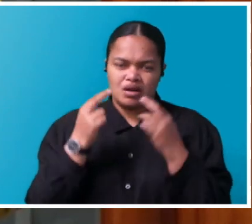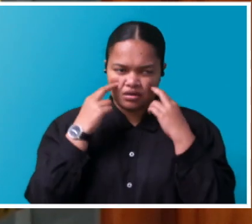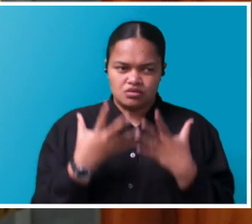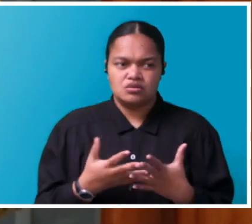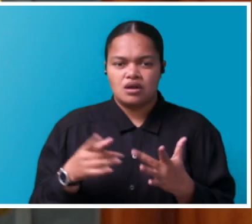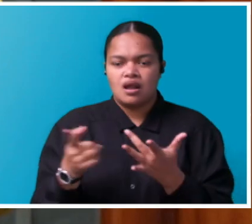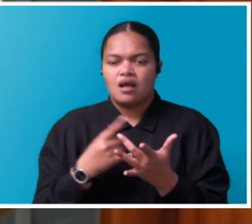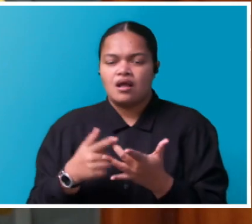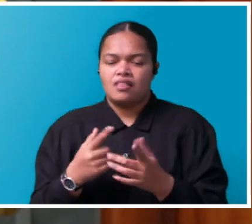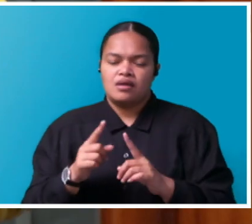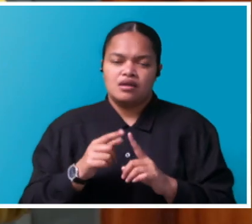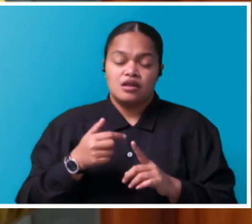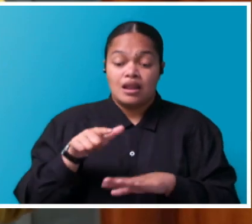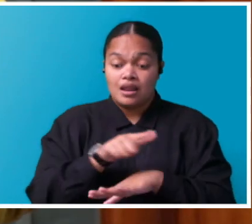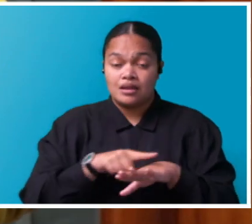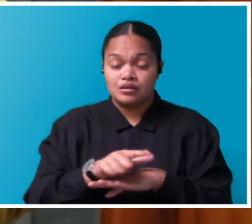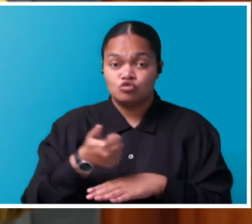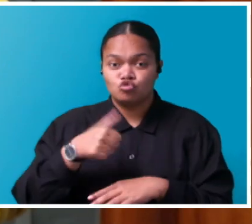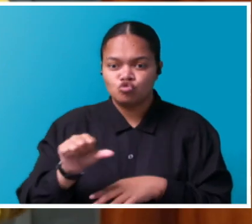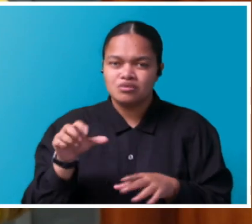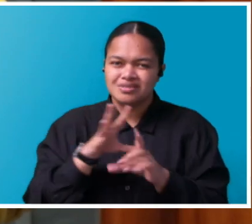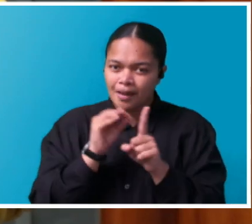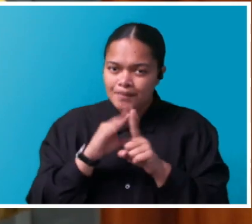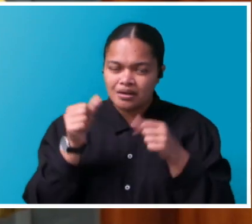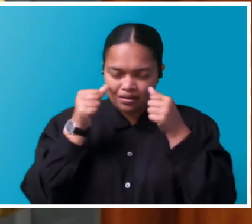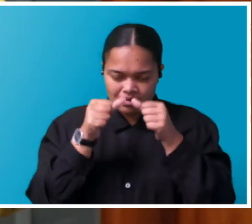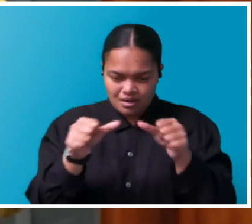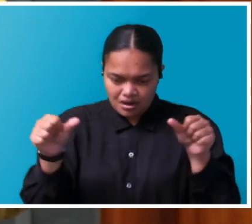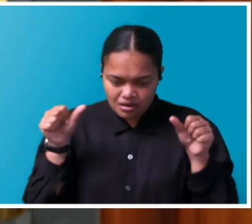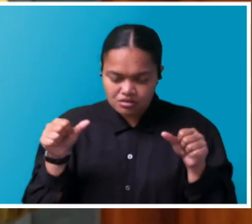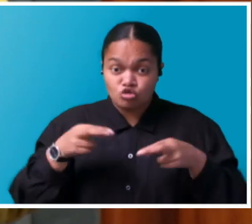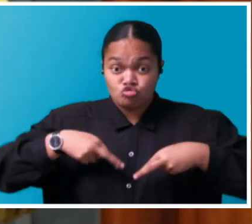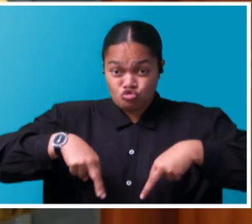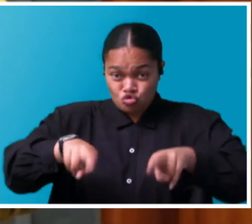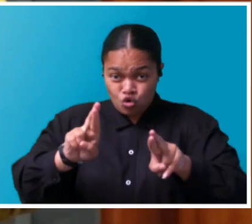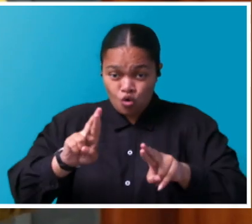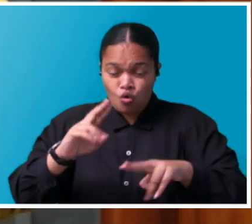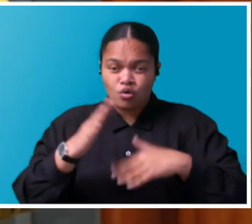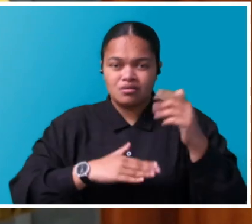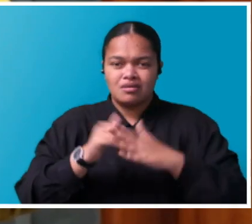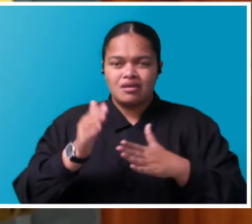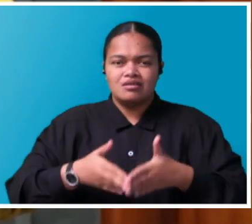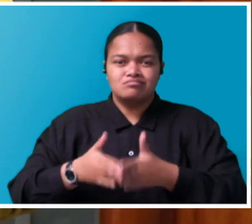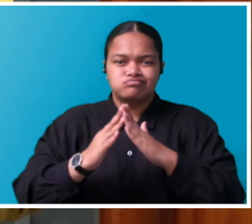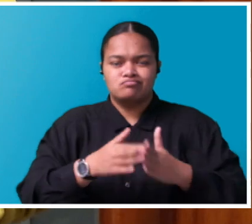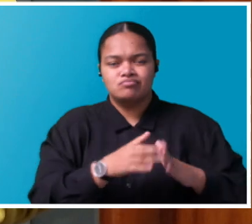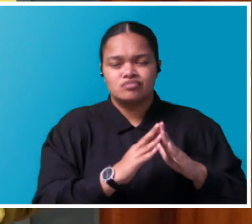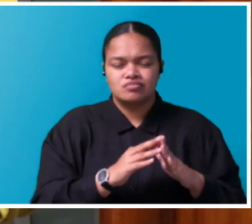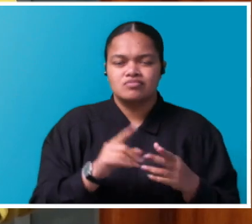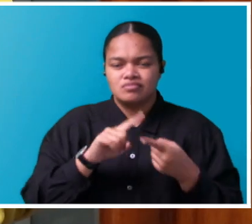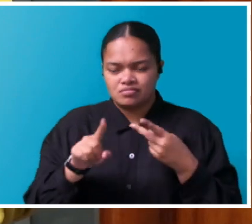other forms of land use, example, agriculture, road infrastructure, and establishment of new settlement areas, to name a